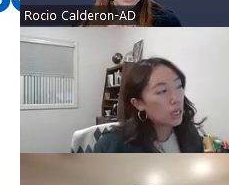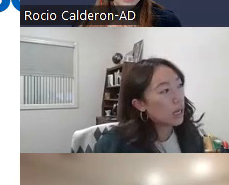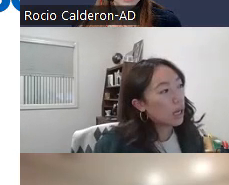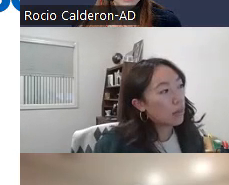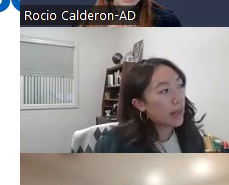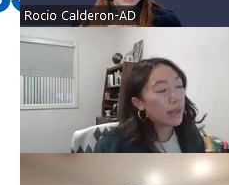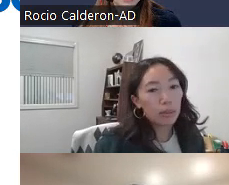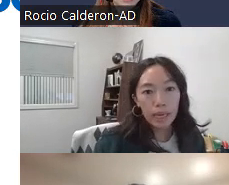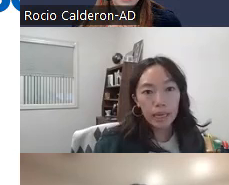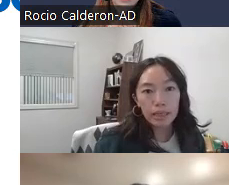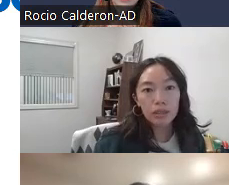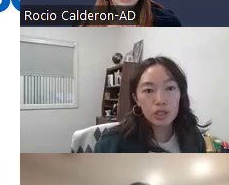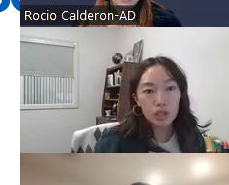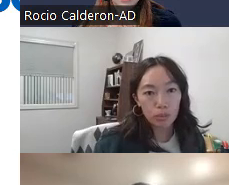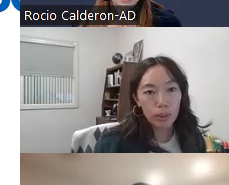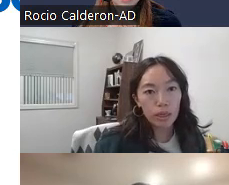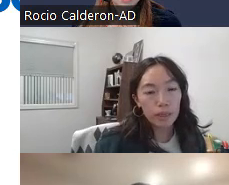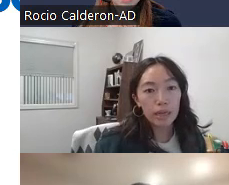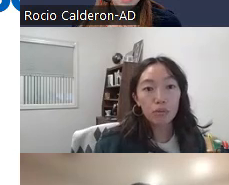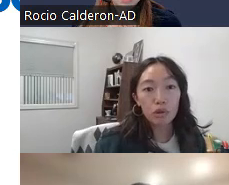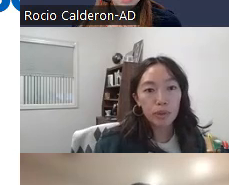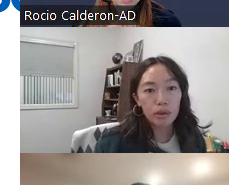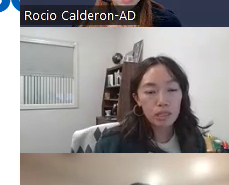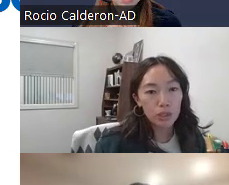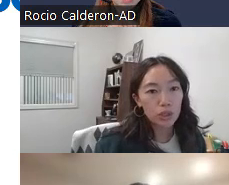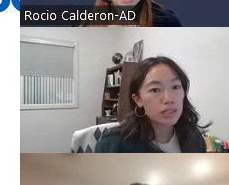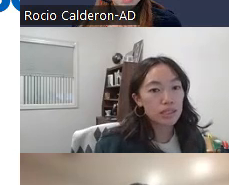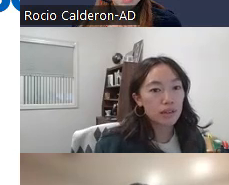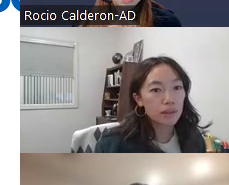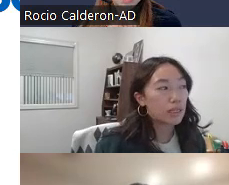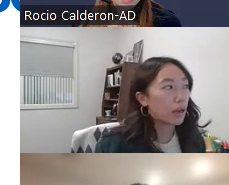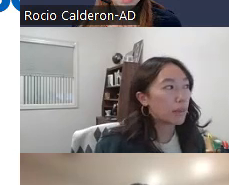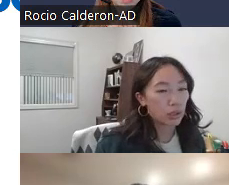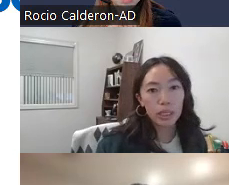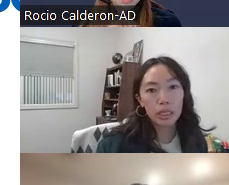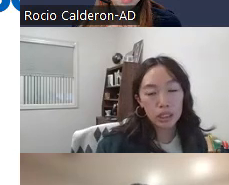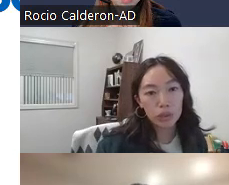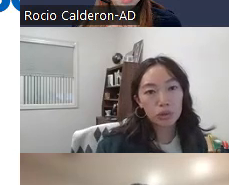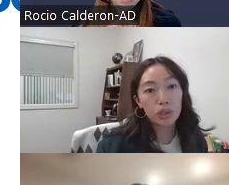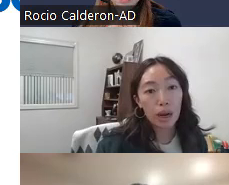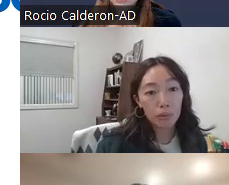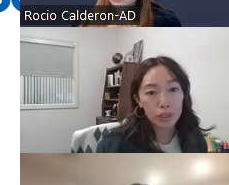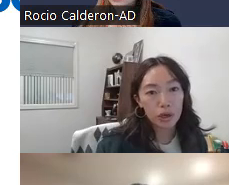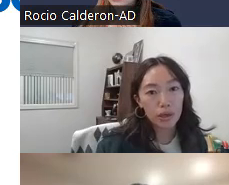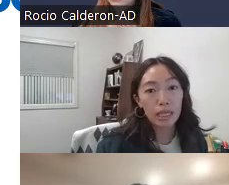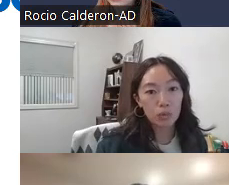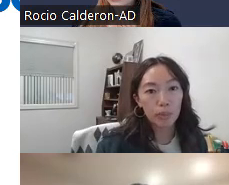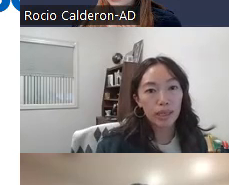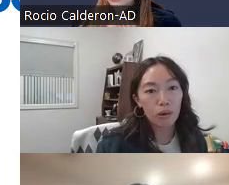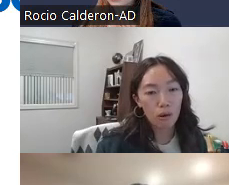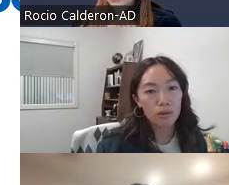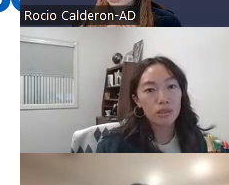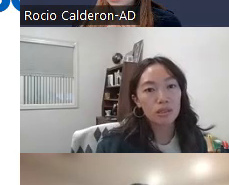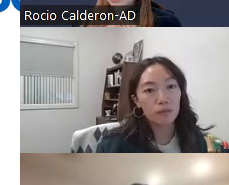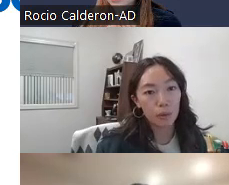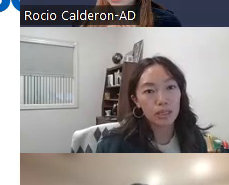approval. But I think just to your point of like kind of movement on this measure, this is definitely a measure we can continue to do outreach on as we're